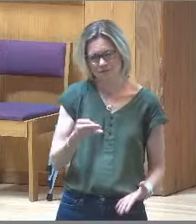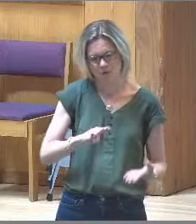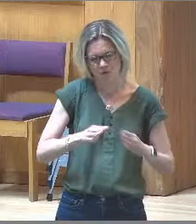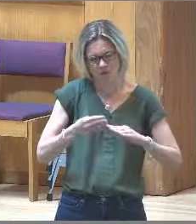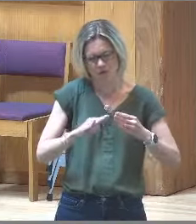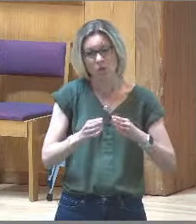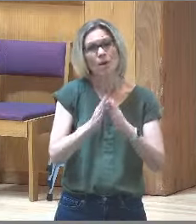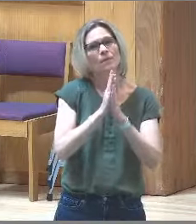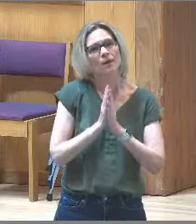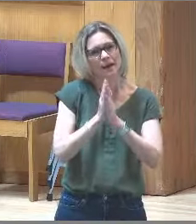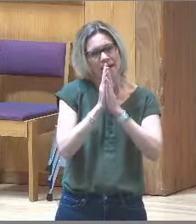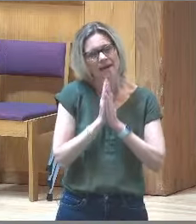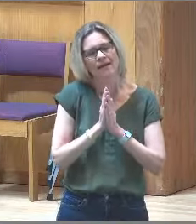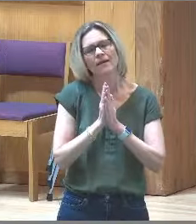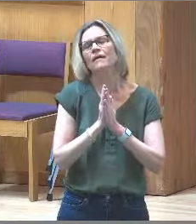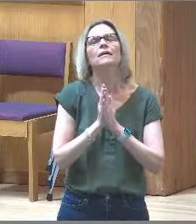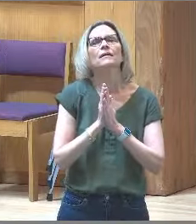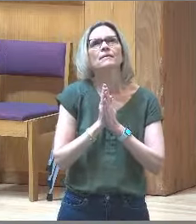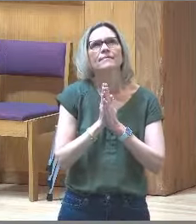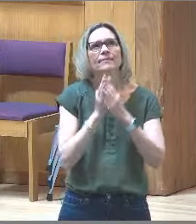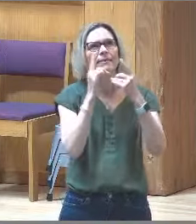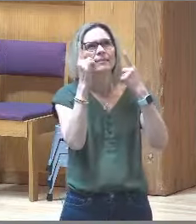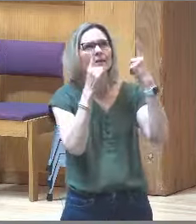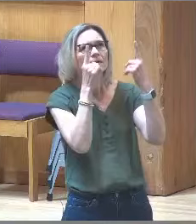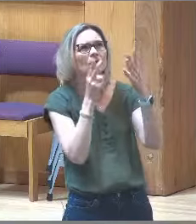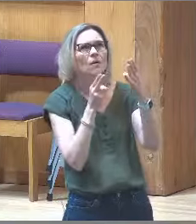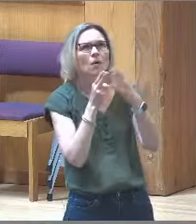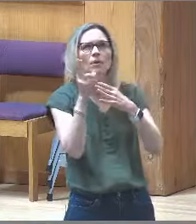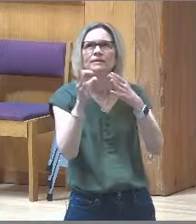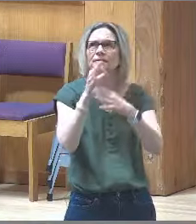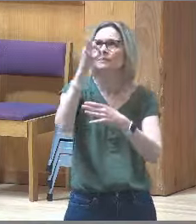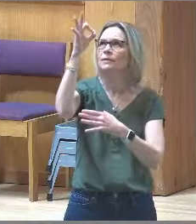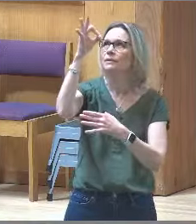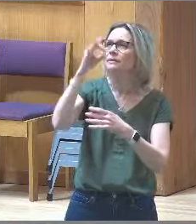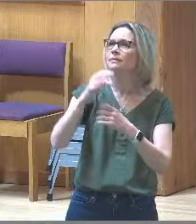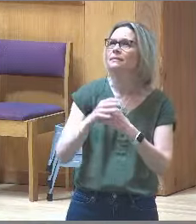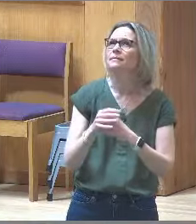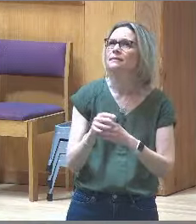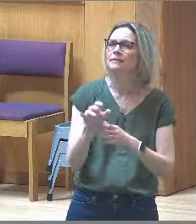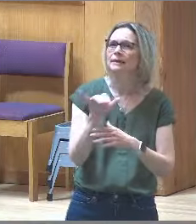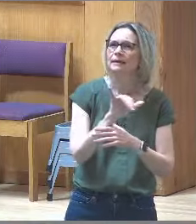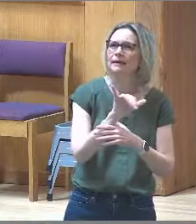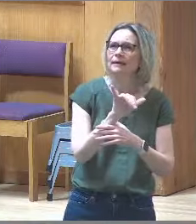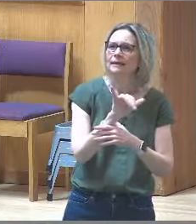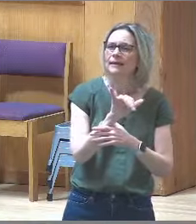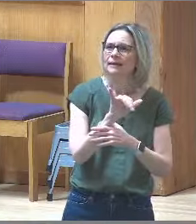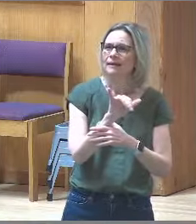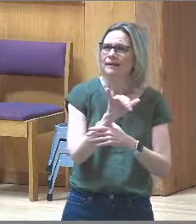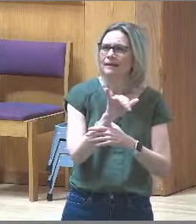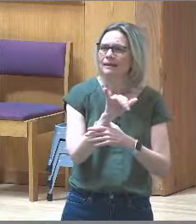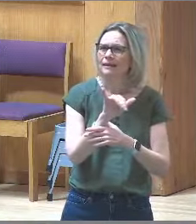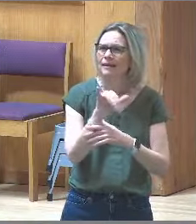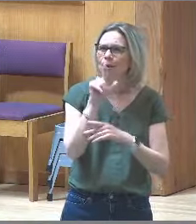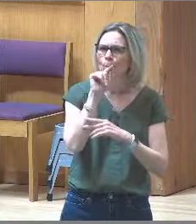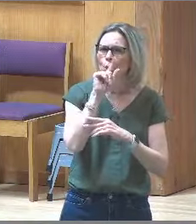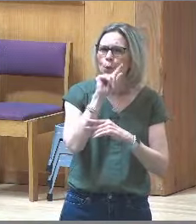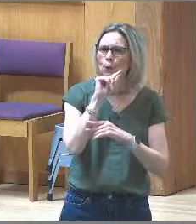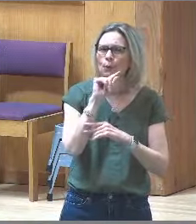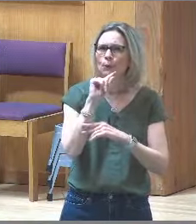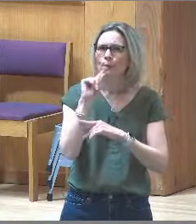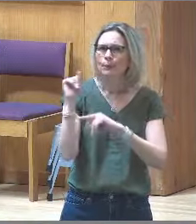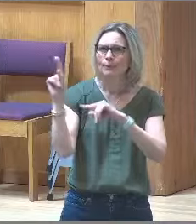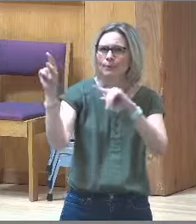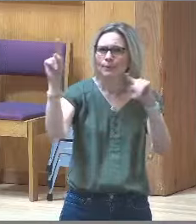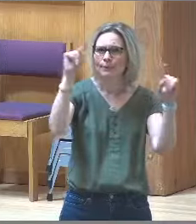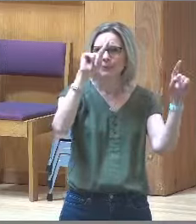when we need to think of the Holy Spirit as a bird that flows around us to bring us